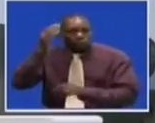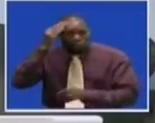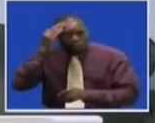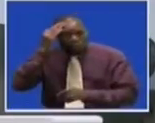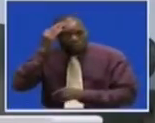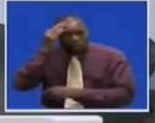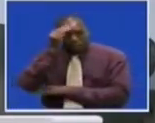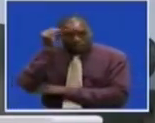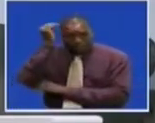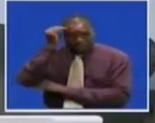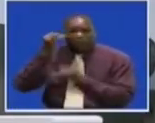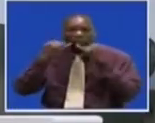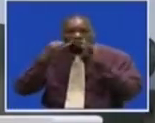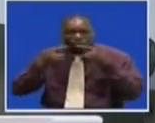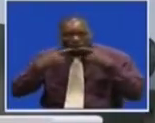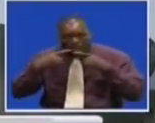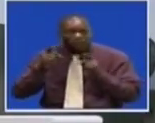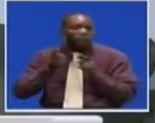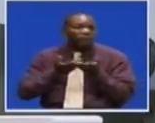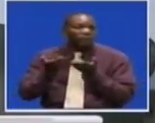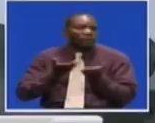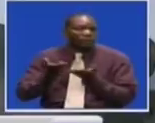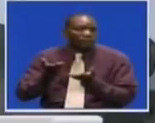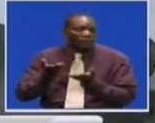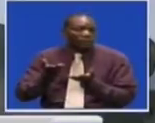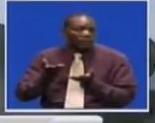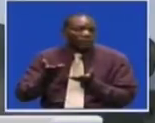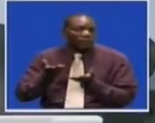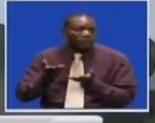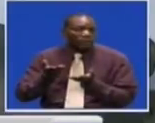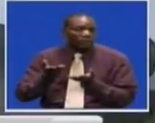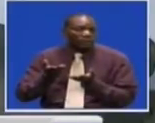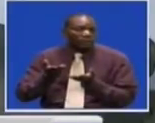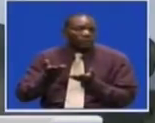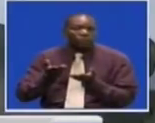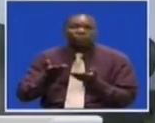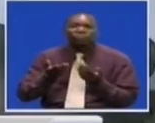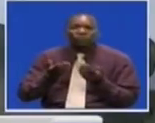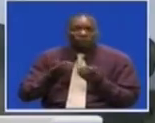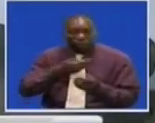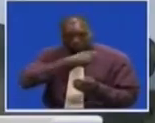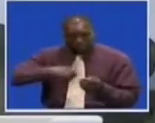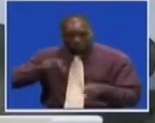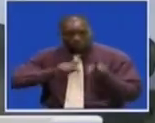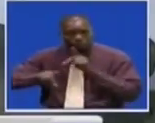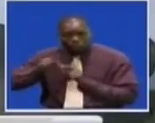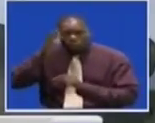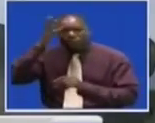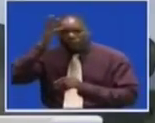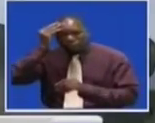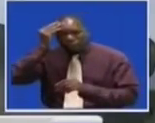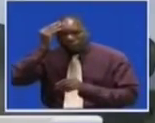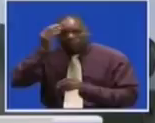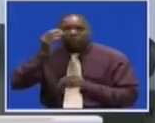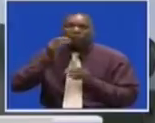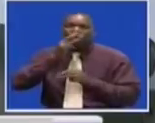of Information and Broadcasting Services is very keen for the people to recognize the importance of the